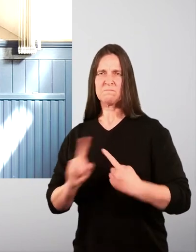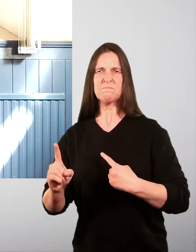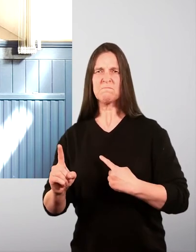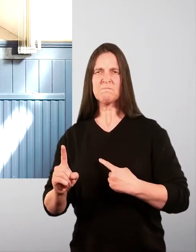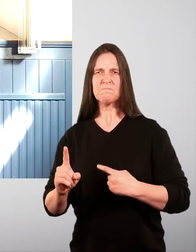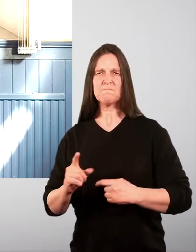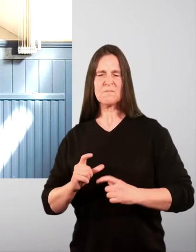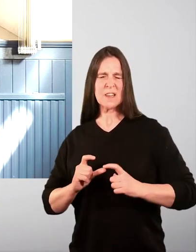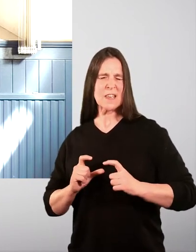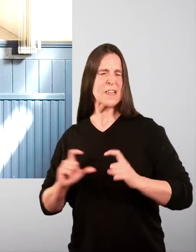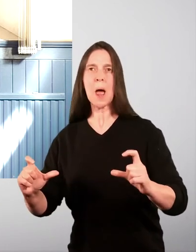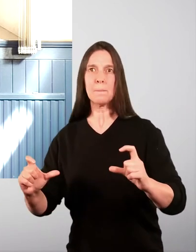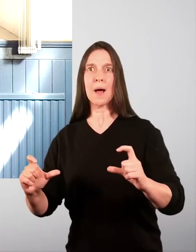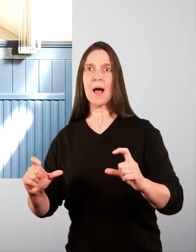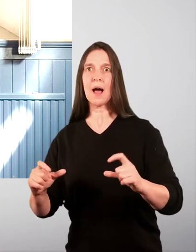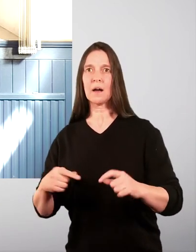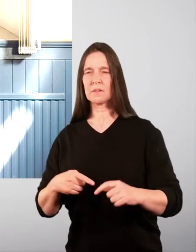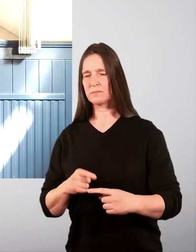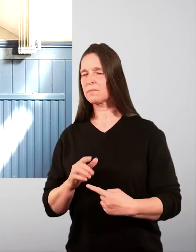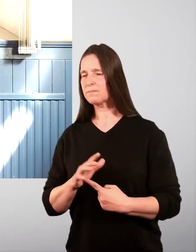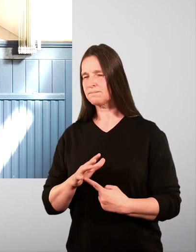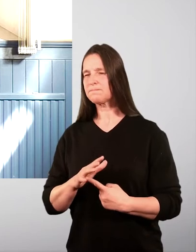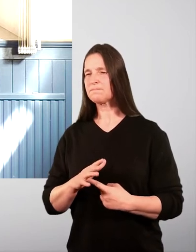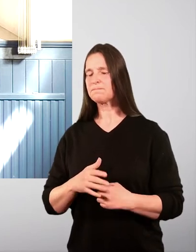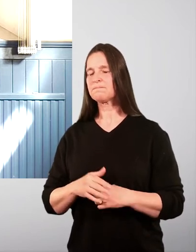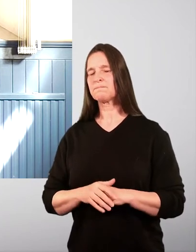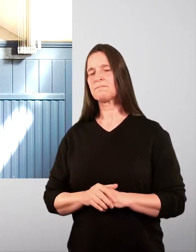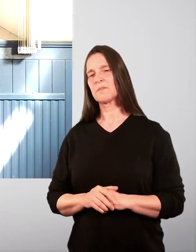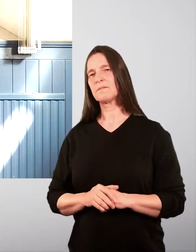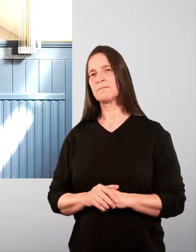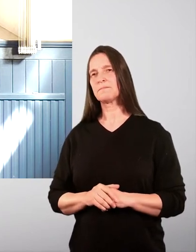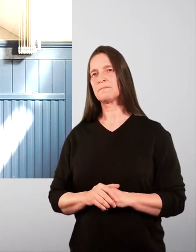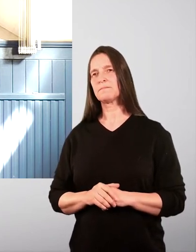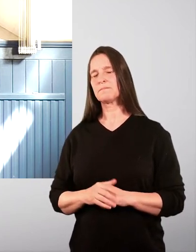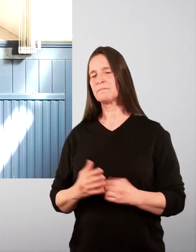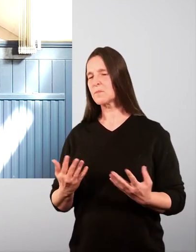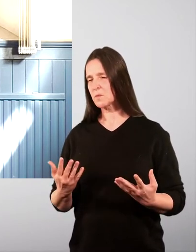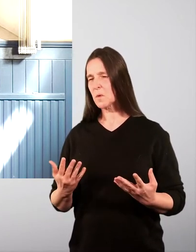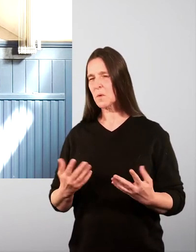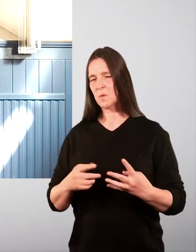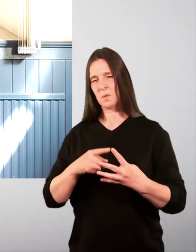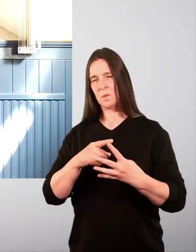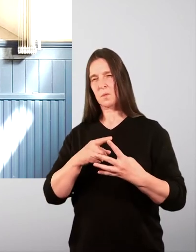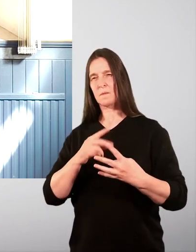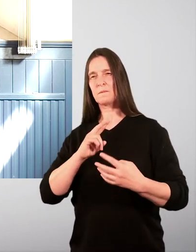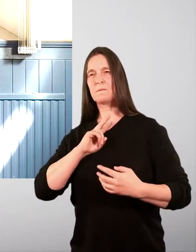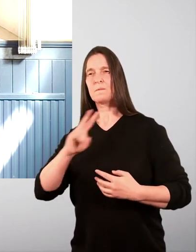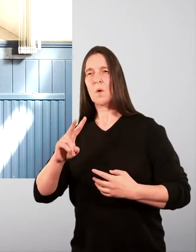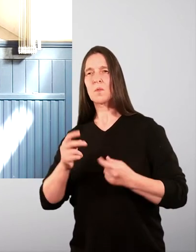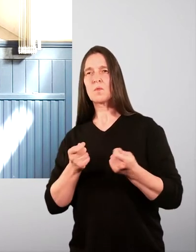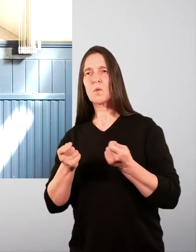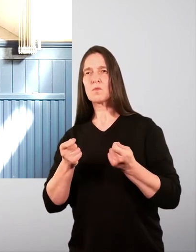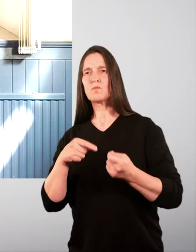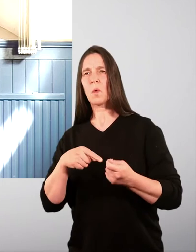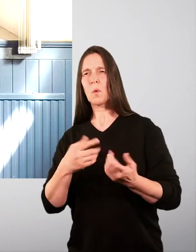out before you jump, whether it's Geronimo or bungee. Why do you do that? Why not just say it in your head? By shouting